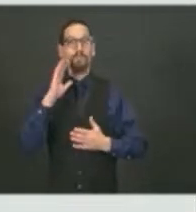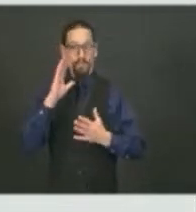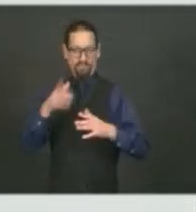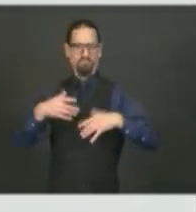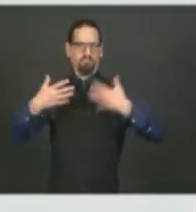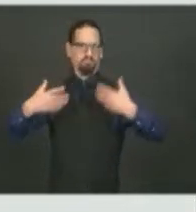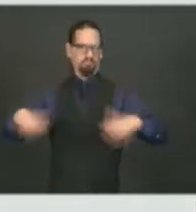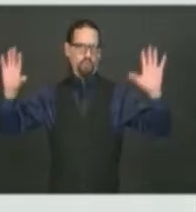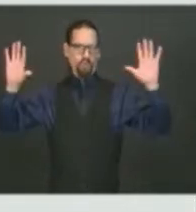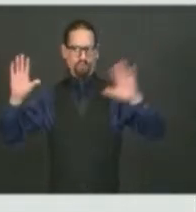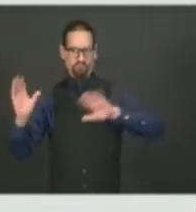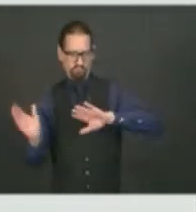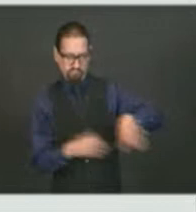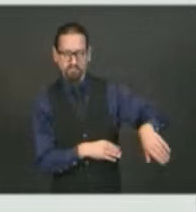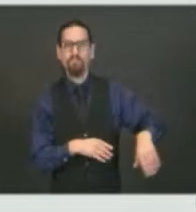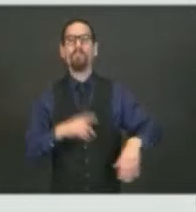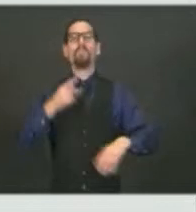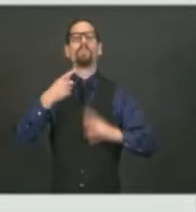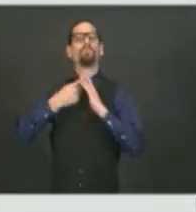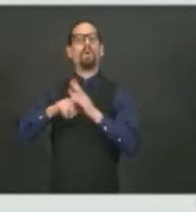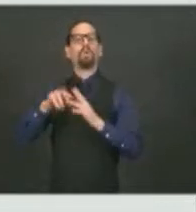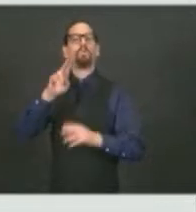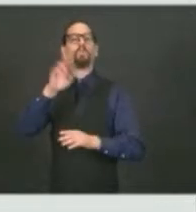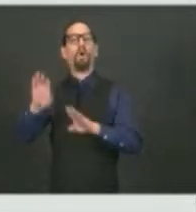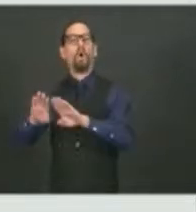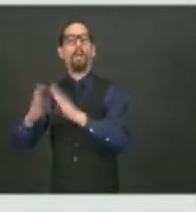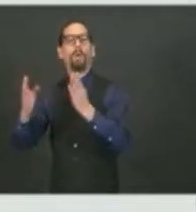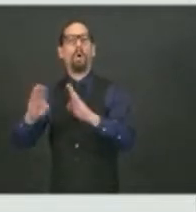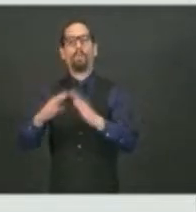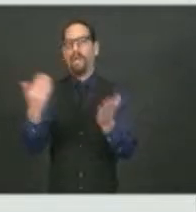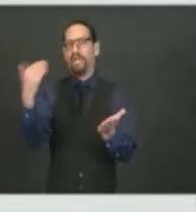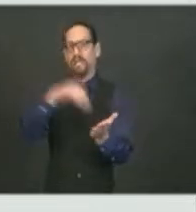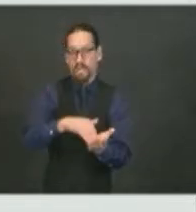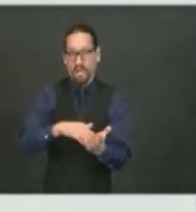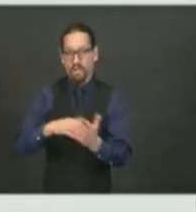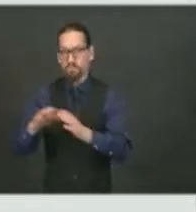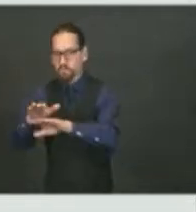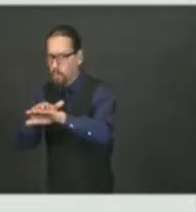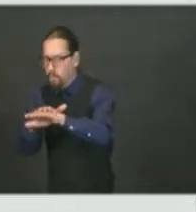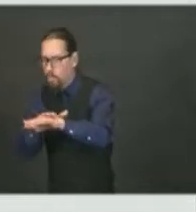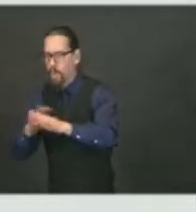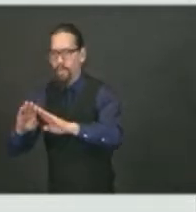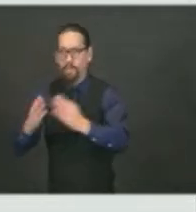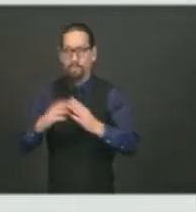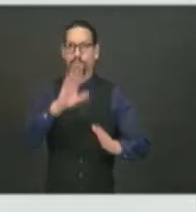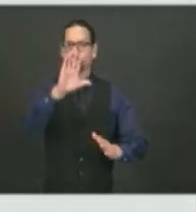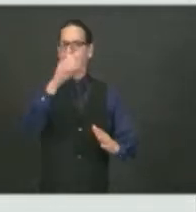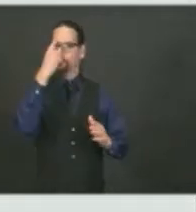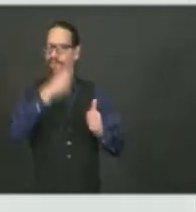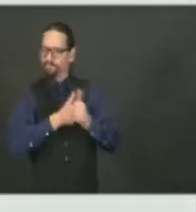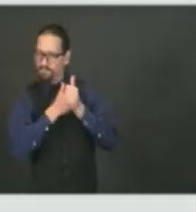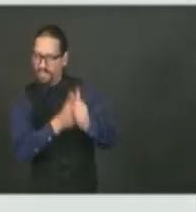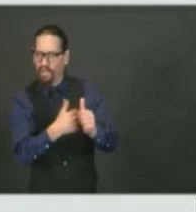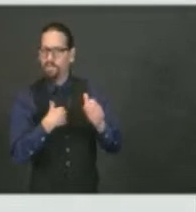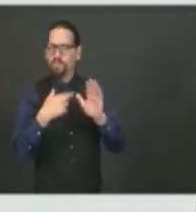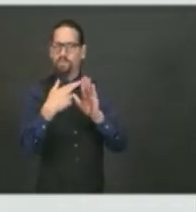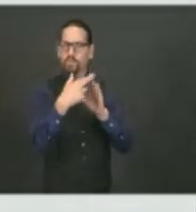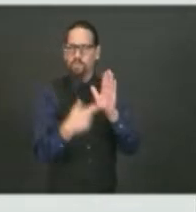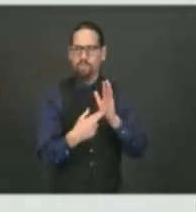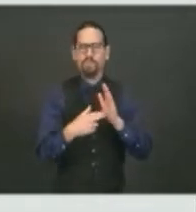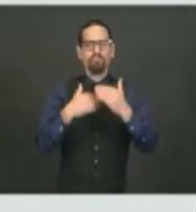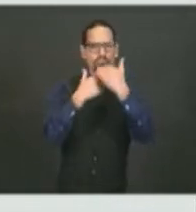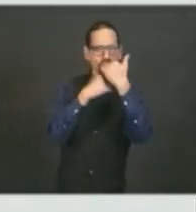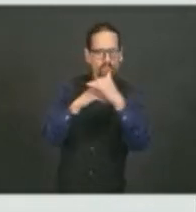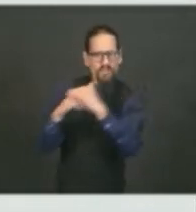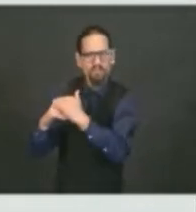economy. And all of the new rules around restrictions can be found right